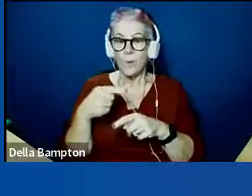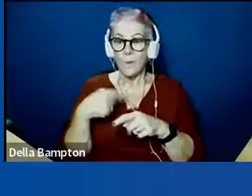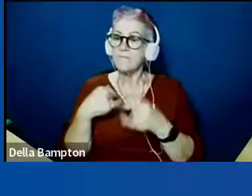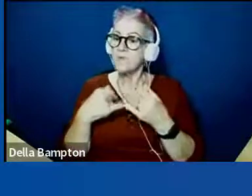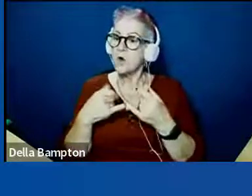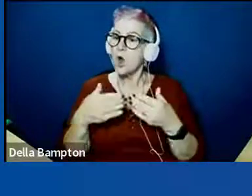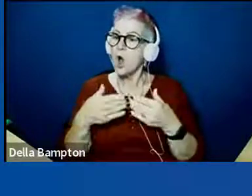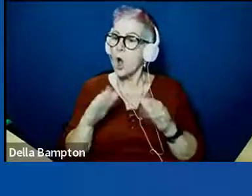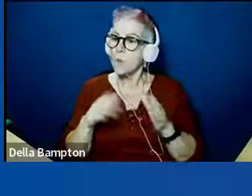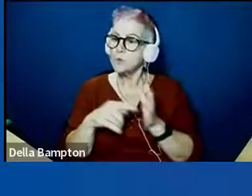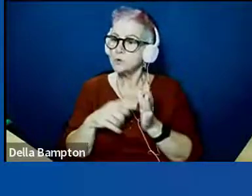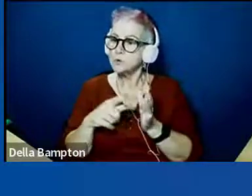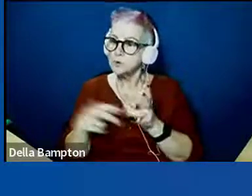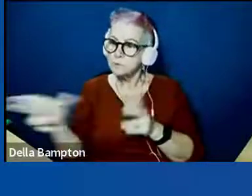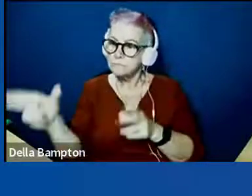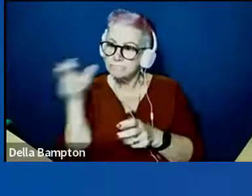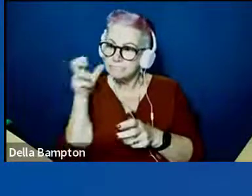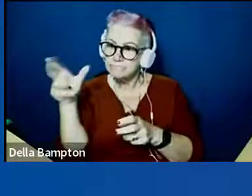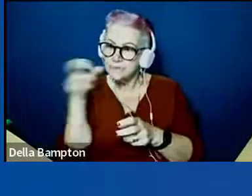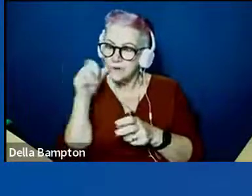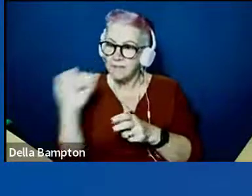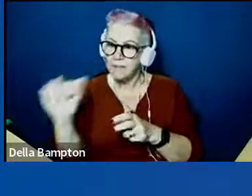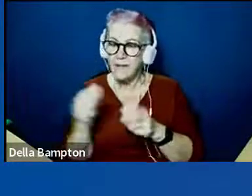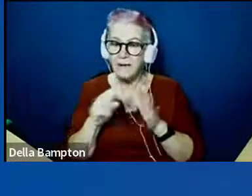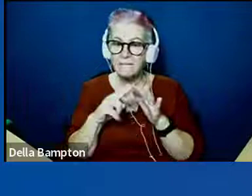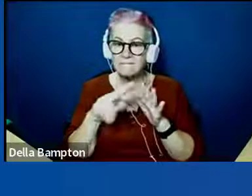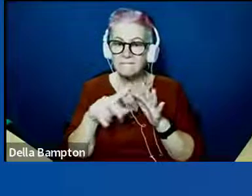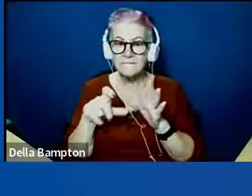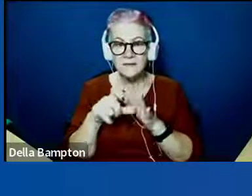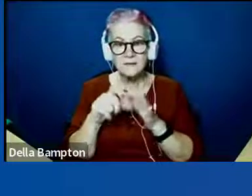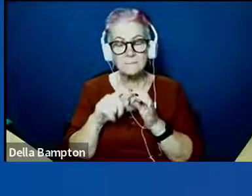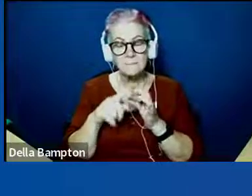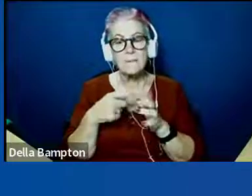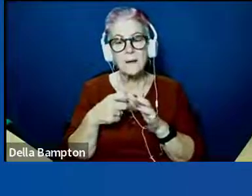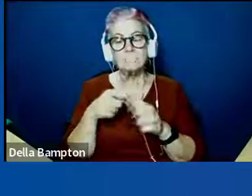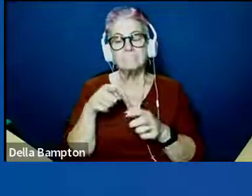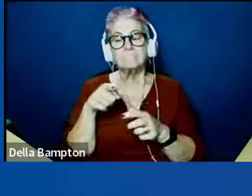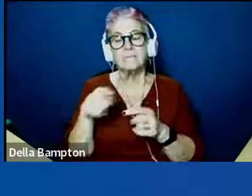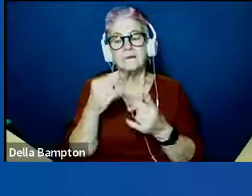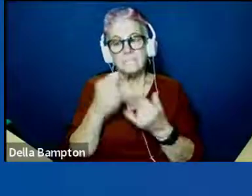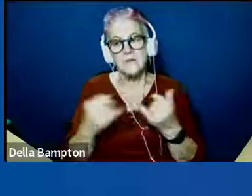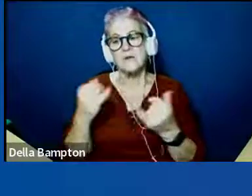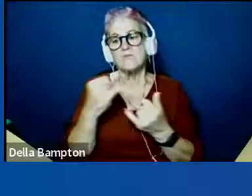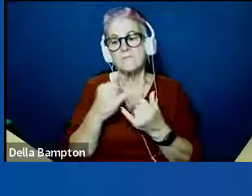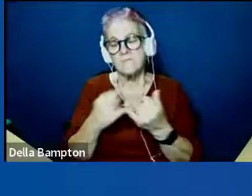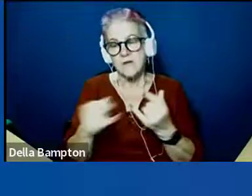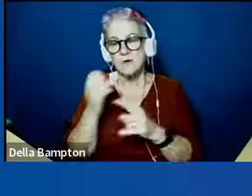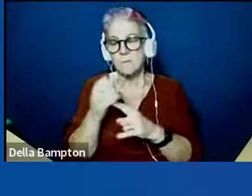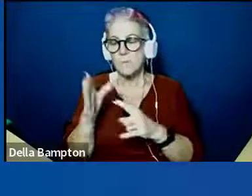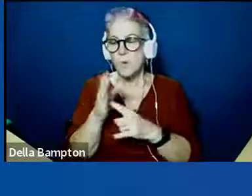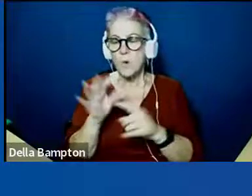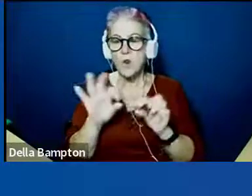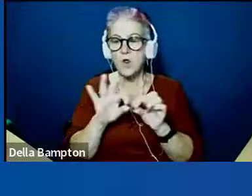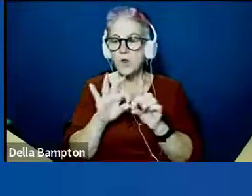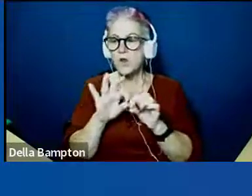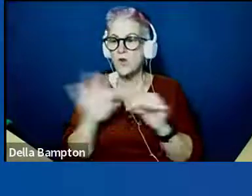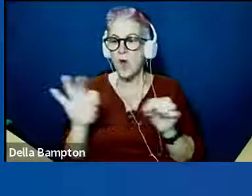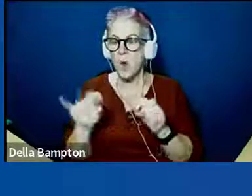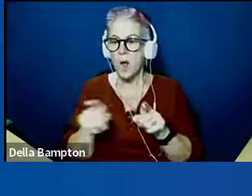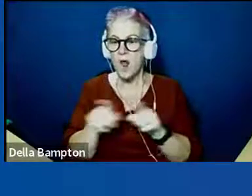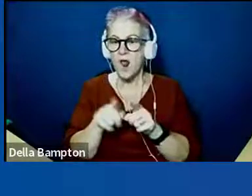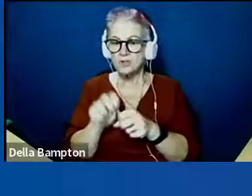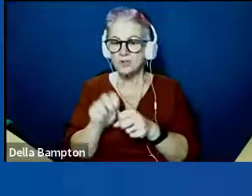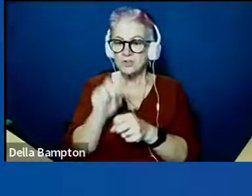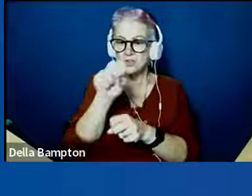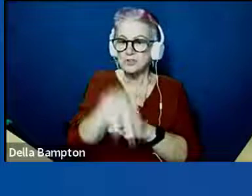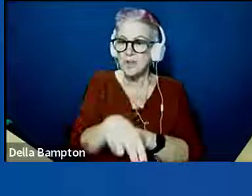hearing those feedback. And I think that's really important, is not going into these types of partnerships